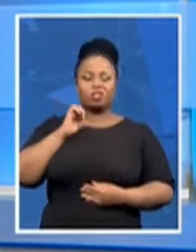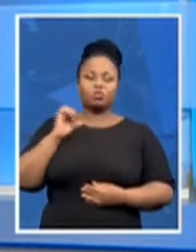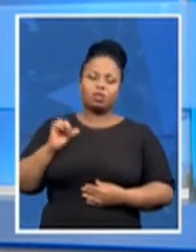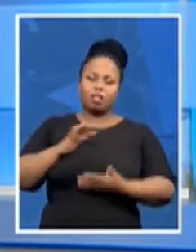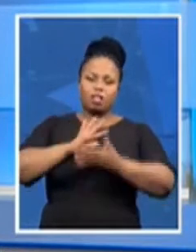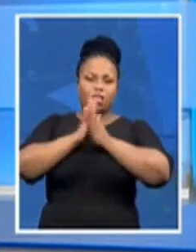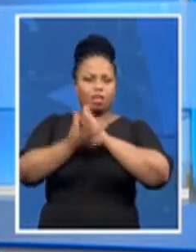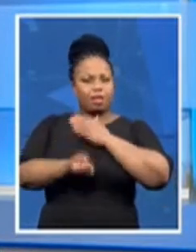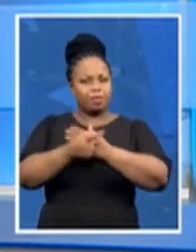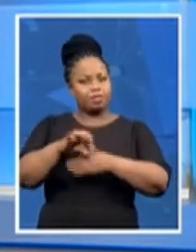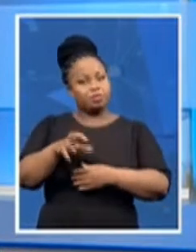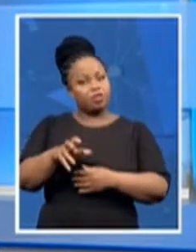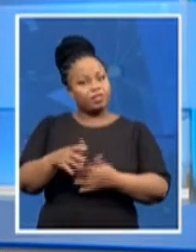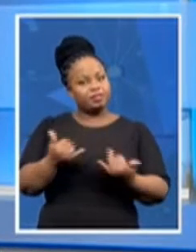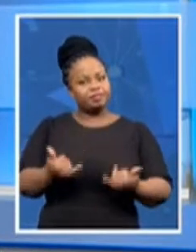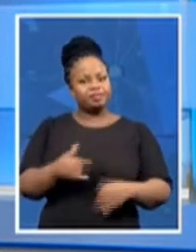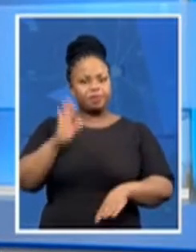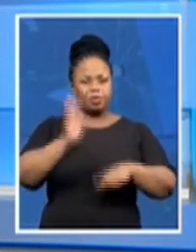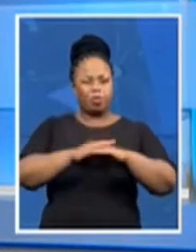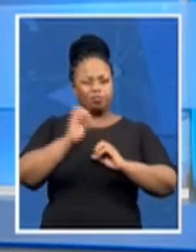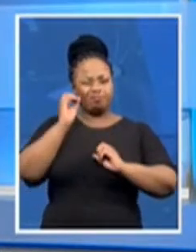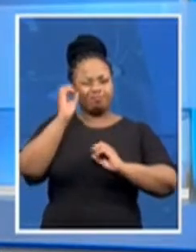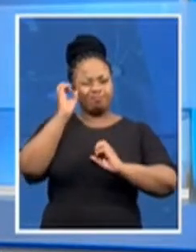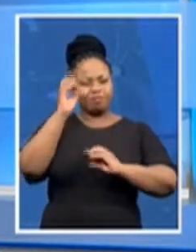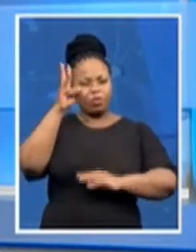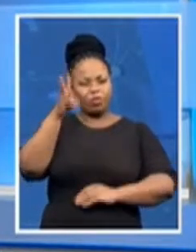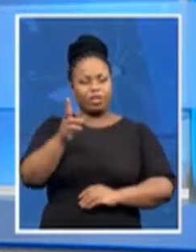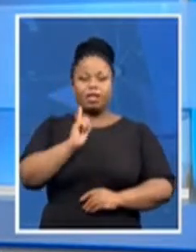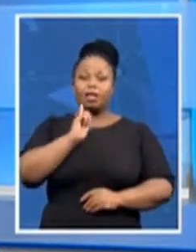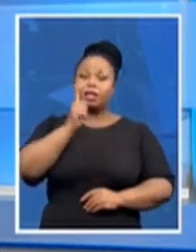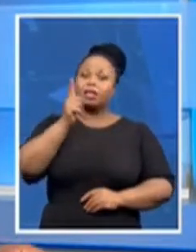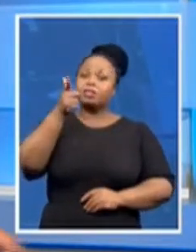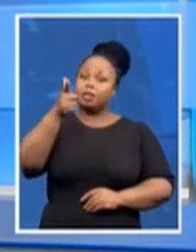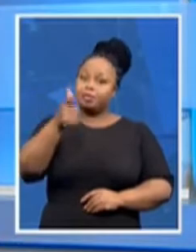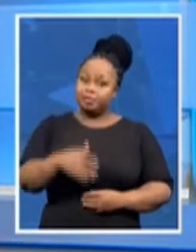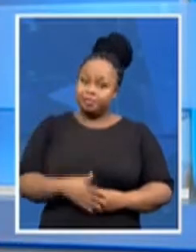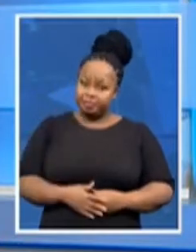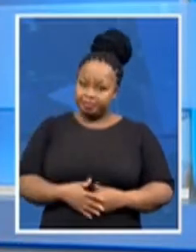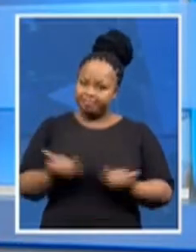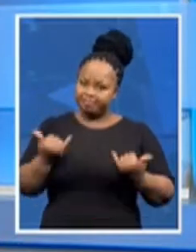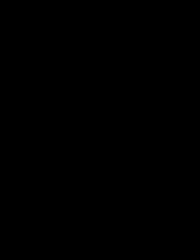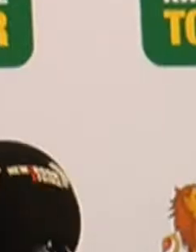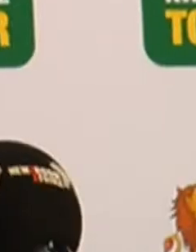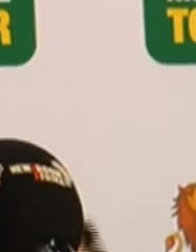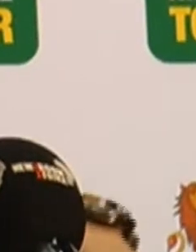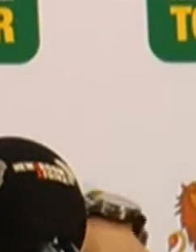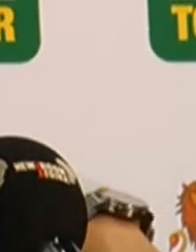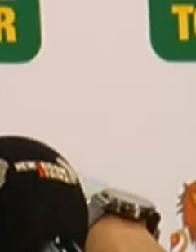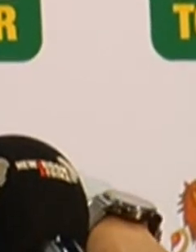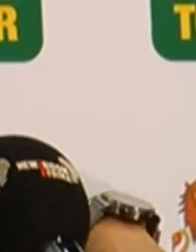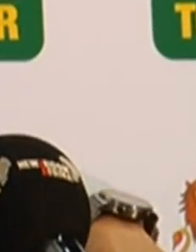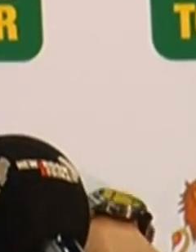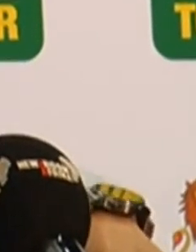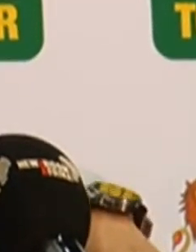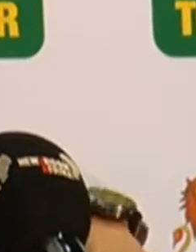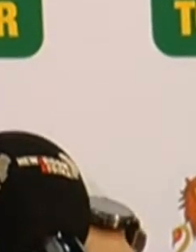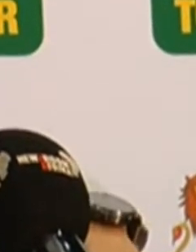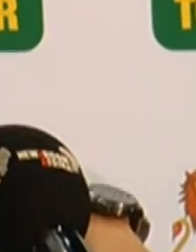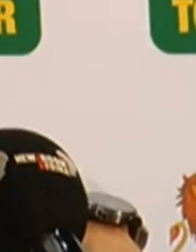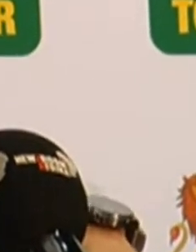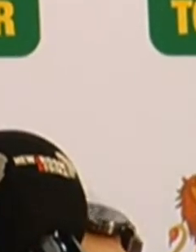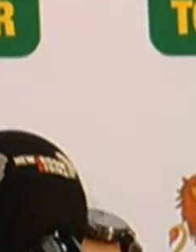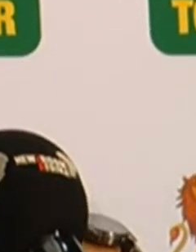more in our later bulletins. We gotta go. Thank you very much indeed for spending the last 3 hours with us. The news continues. People who are in